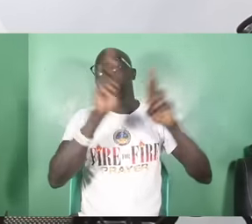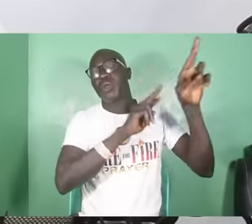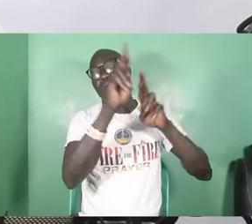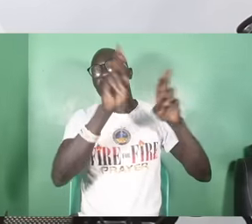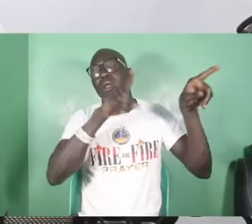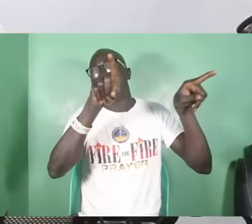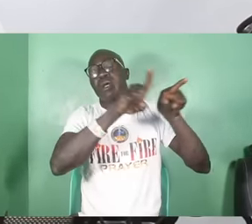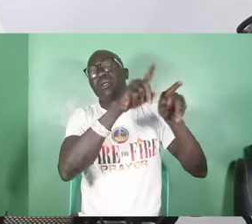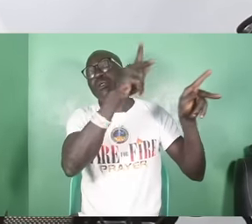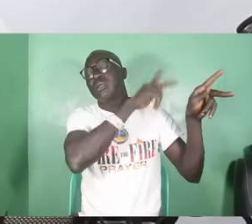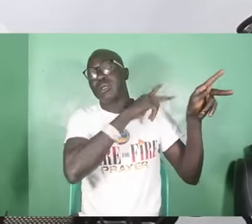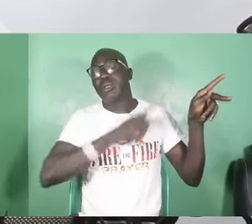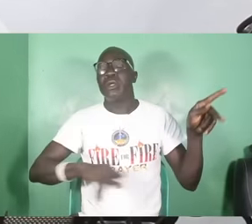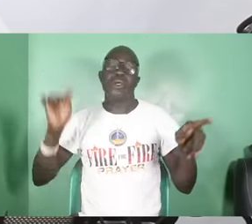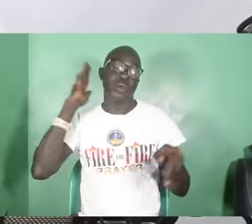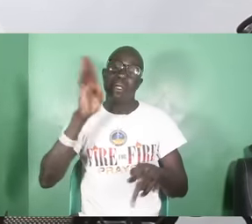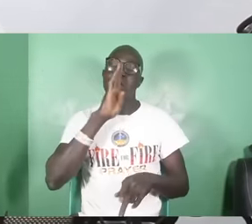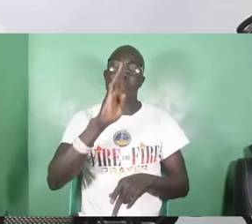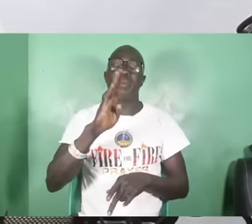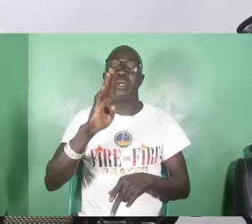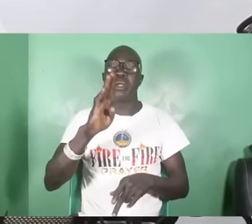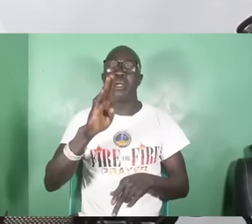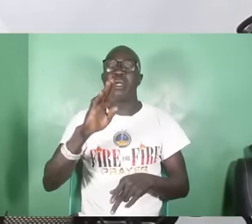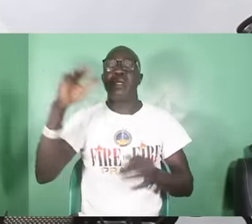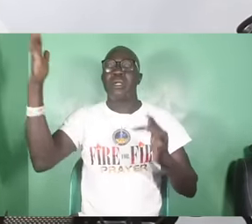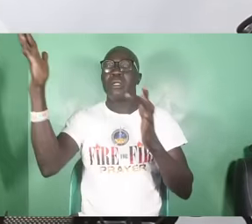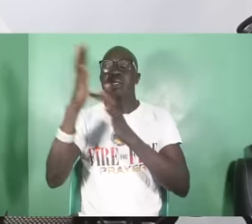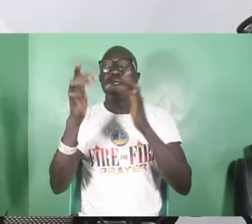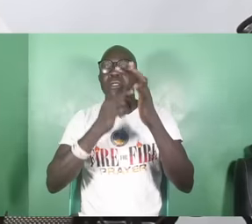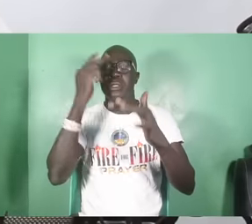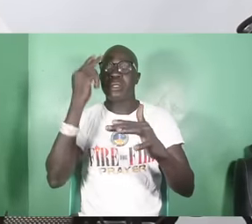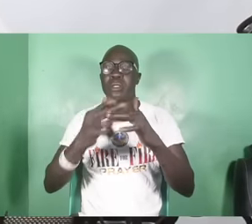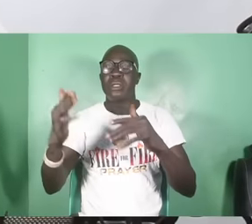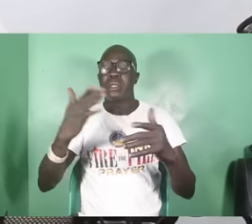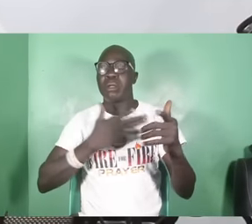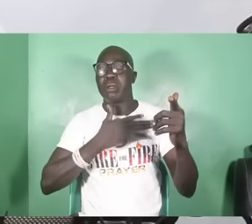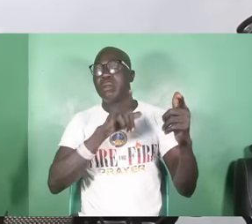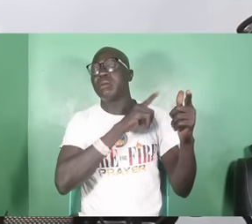about? Amen. Rain as king. Ben, you. Amen. So shall it. Yes, Uluawa.